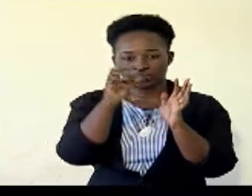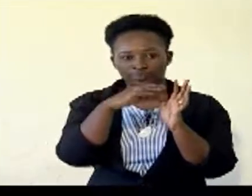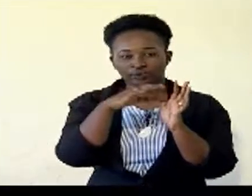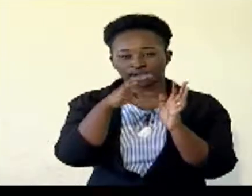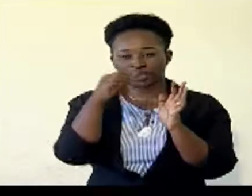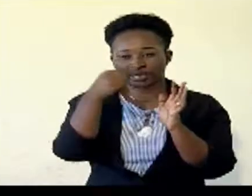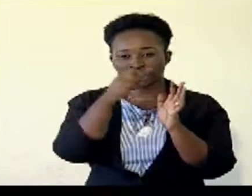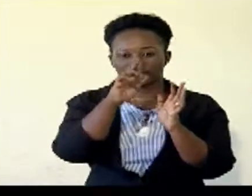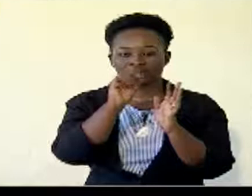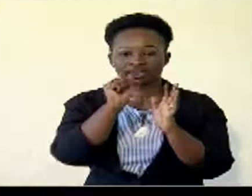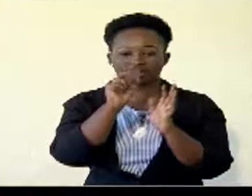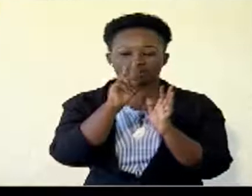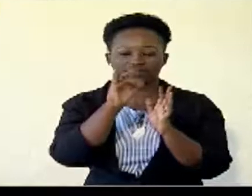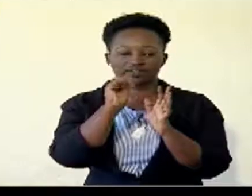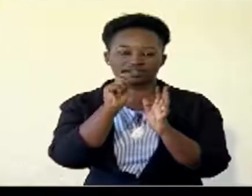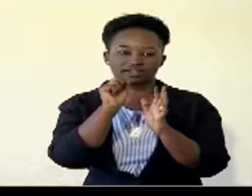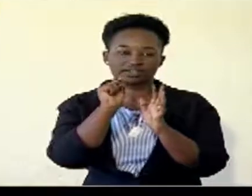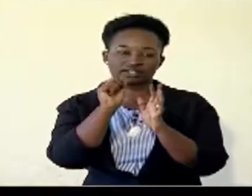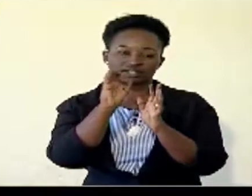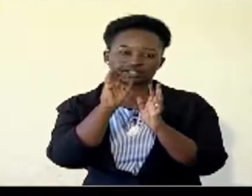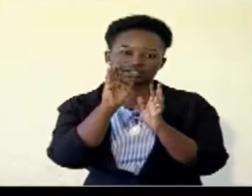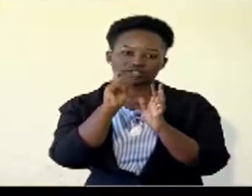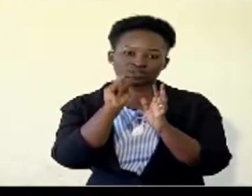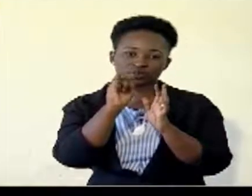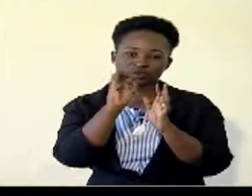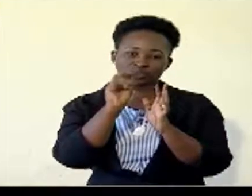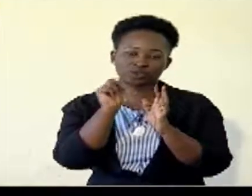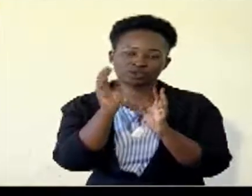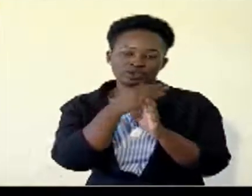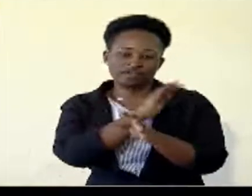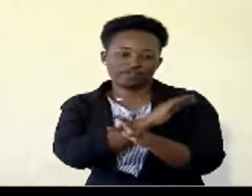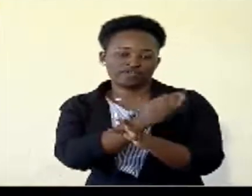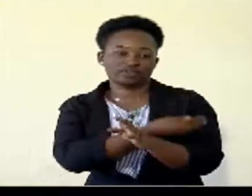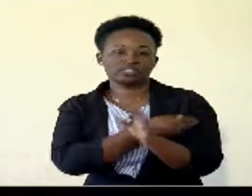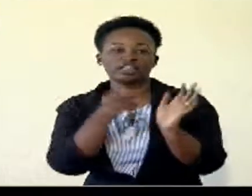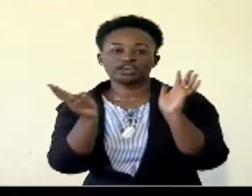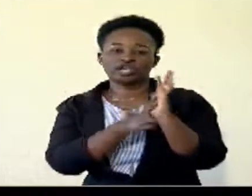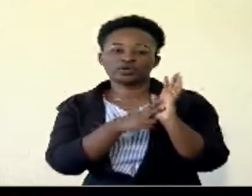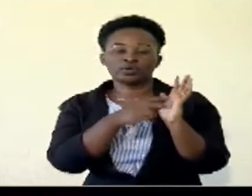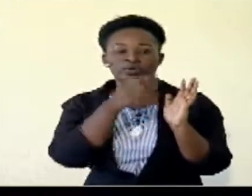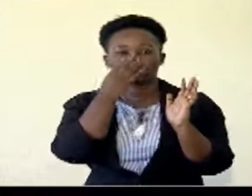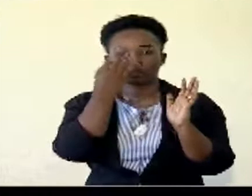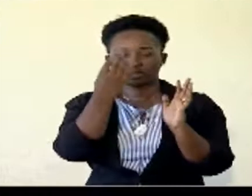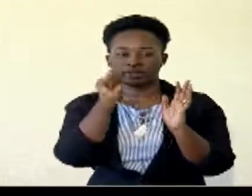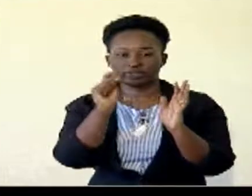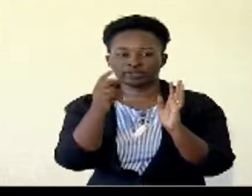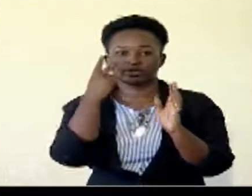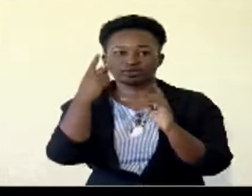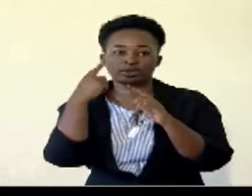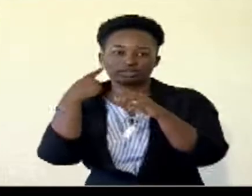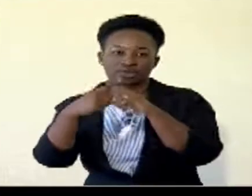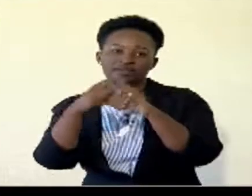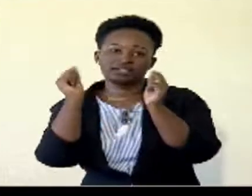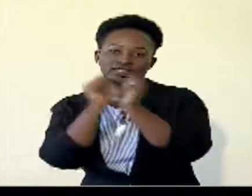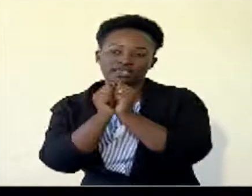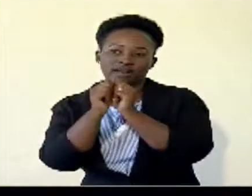is 3.2 times 10 to power negative 8 newtons. This is where the problem comes